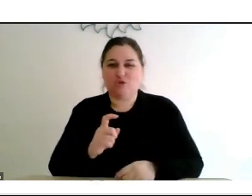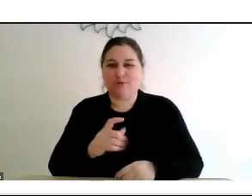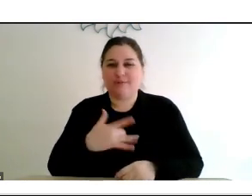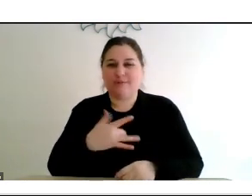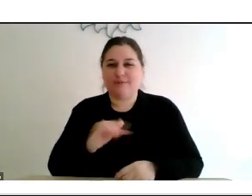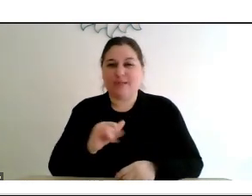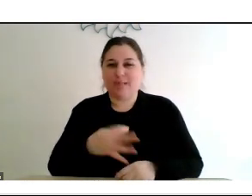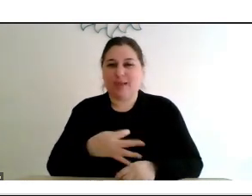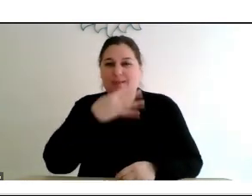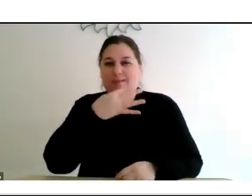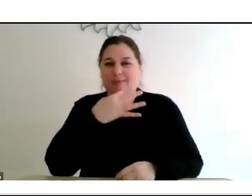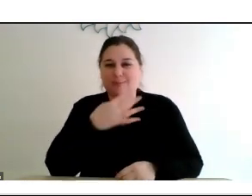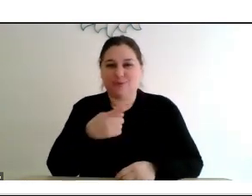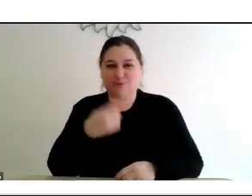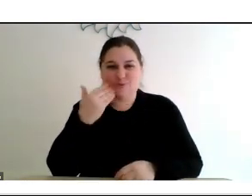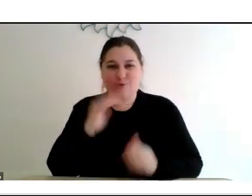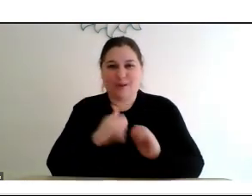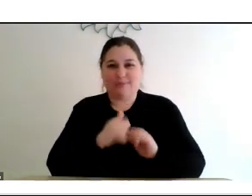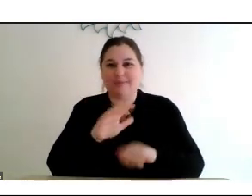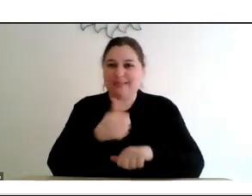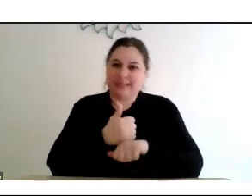using inverses by now.